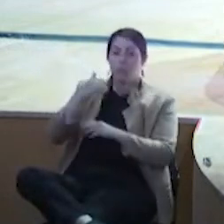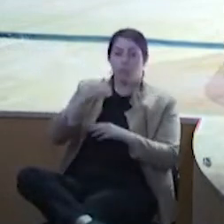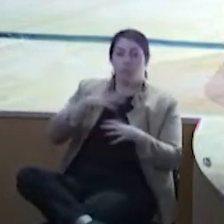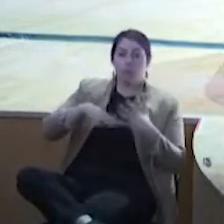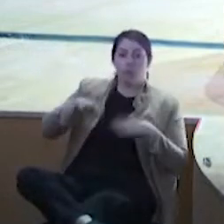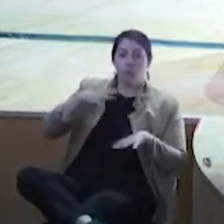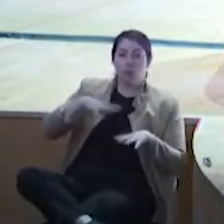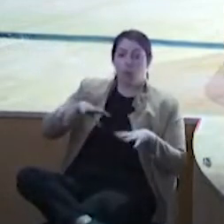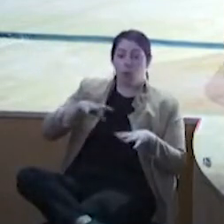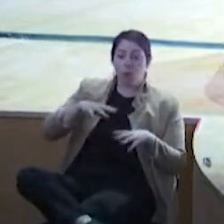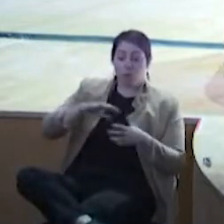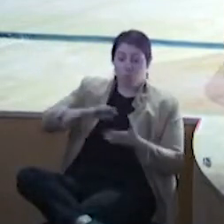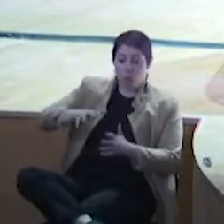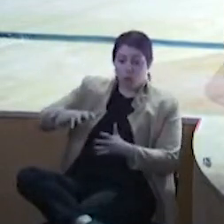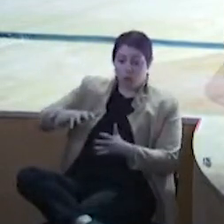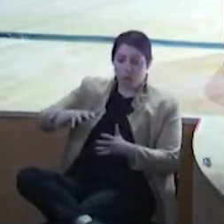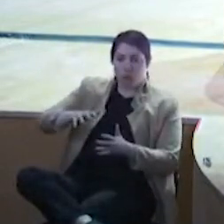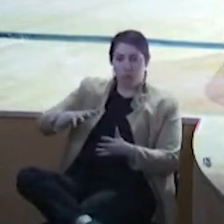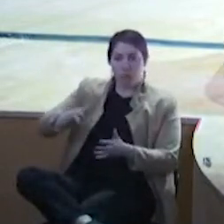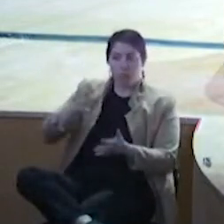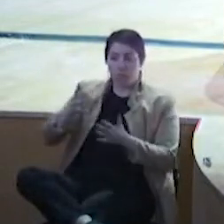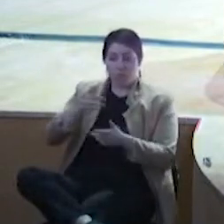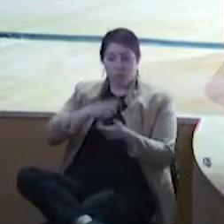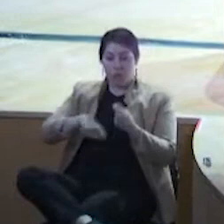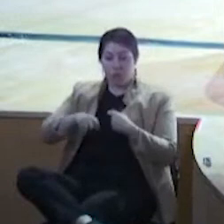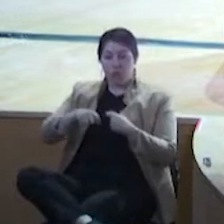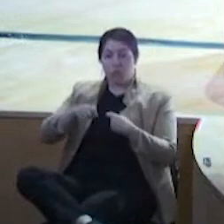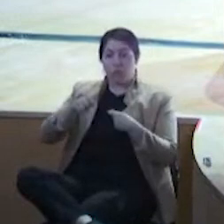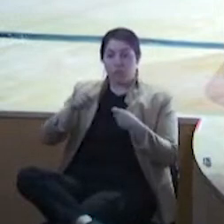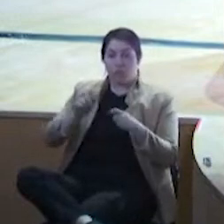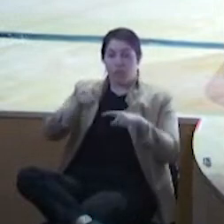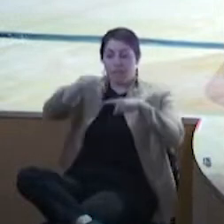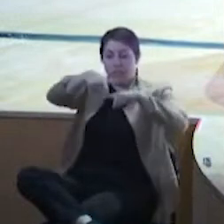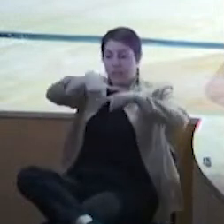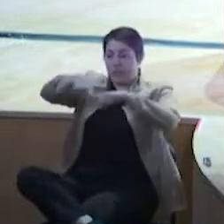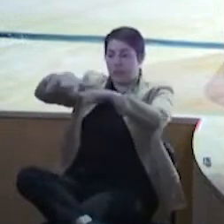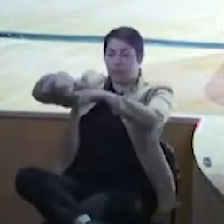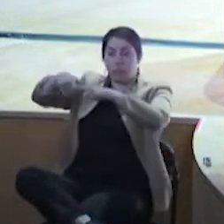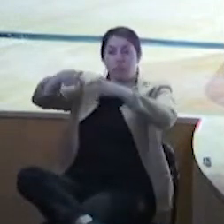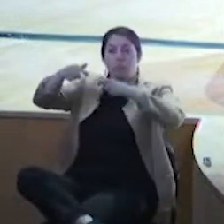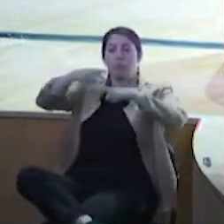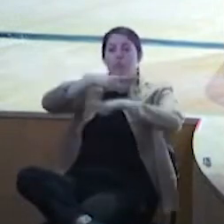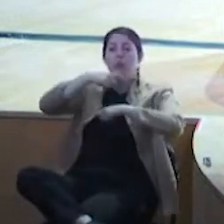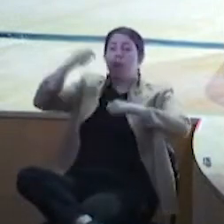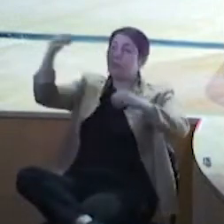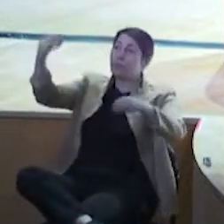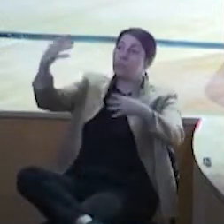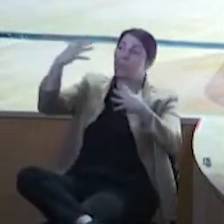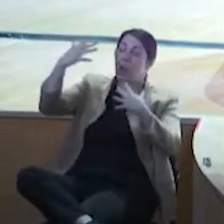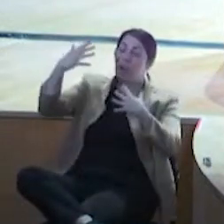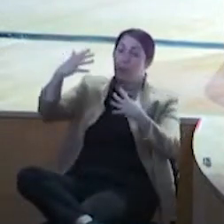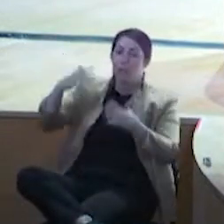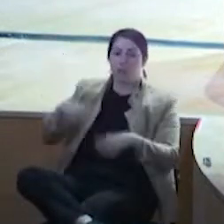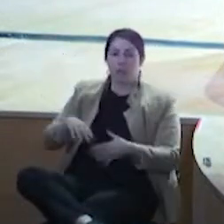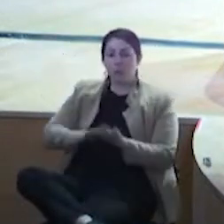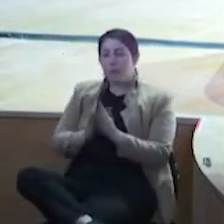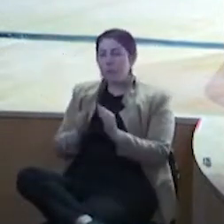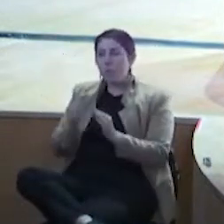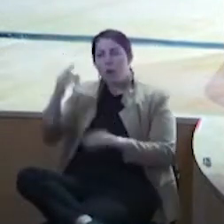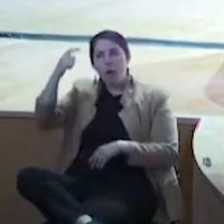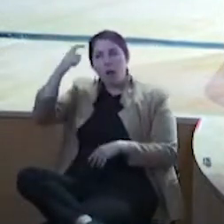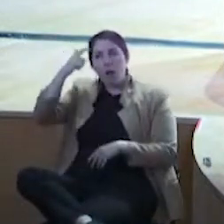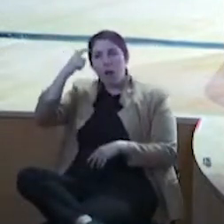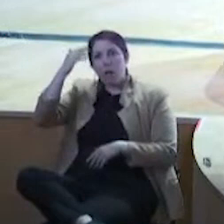dry with the sun, whether that's being cognizant of running your